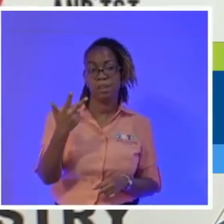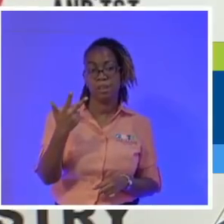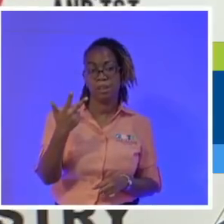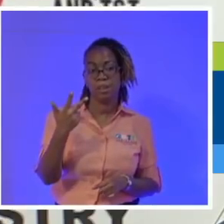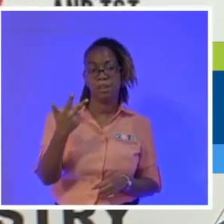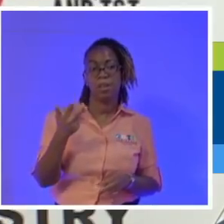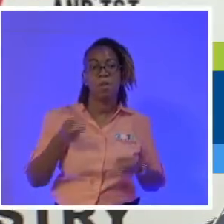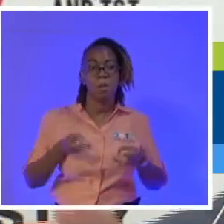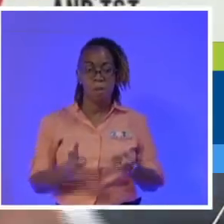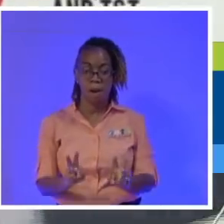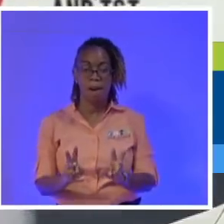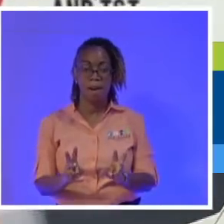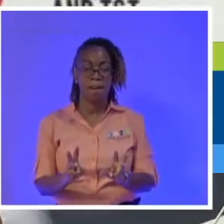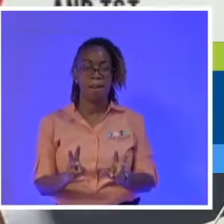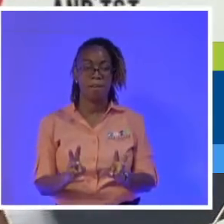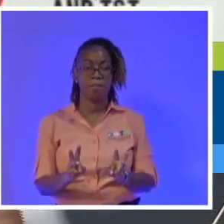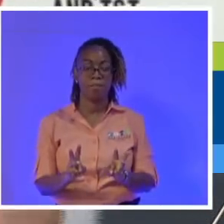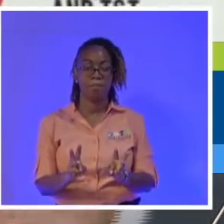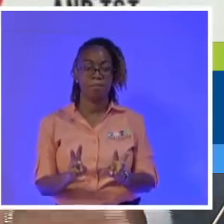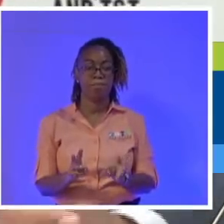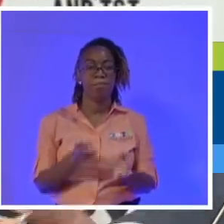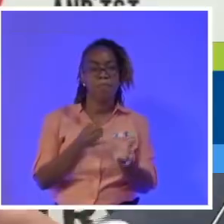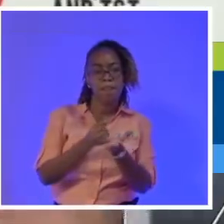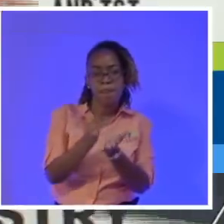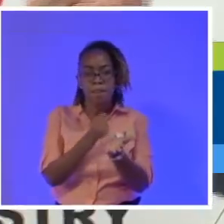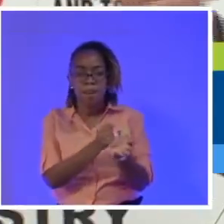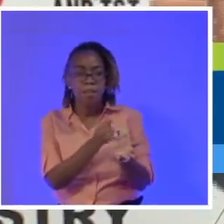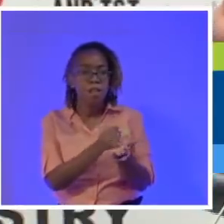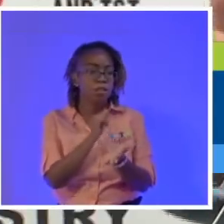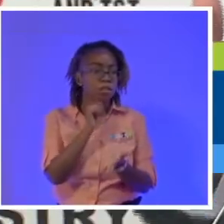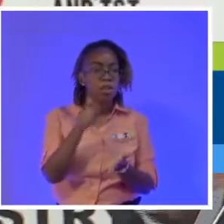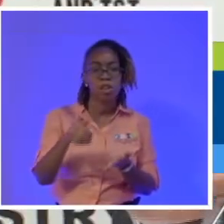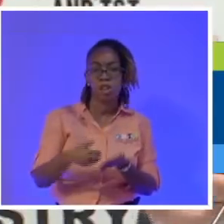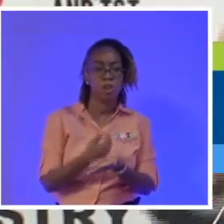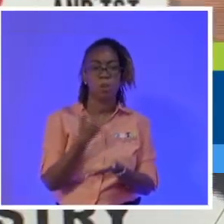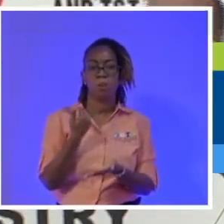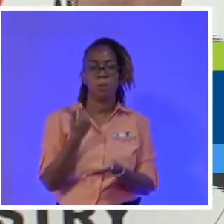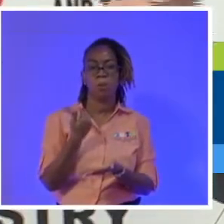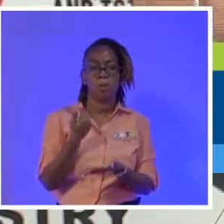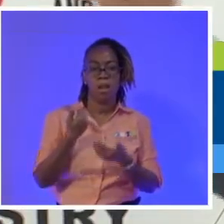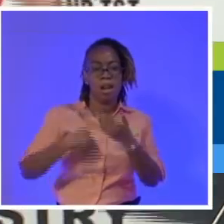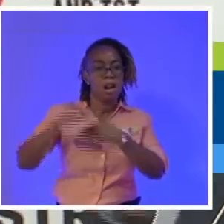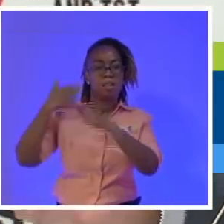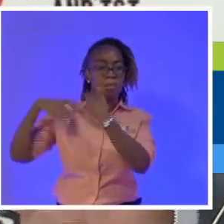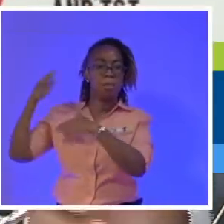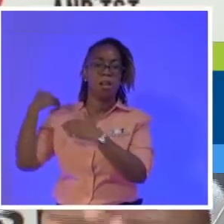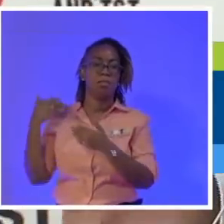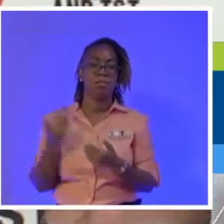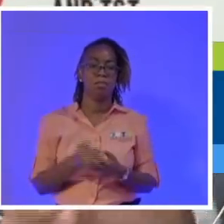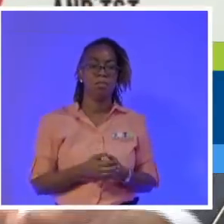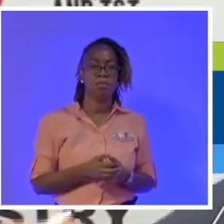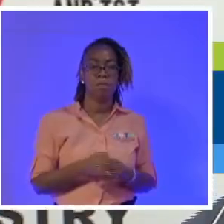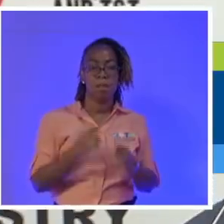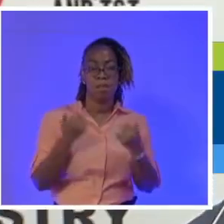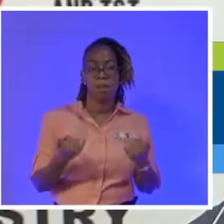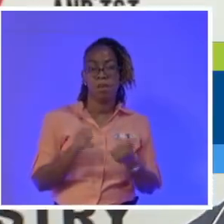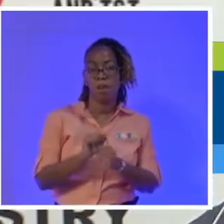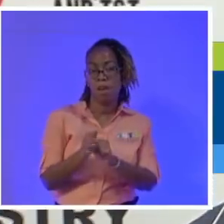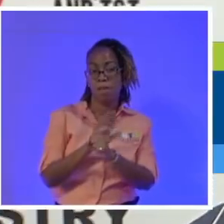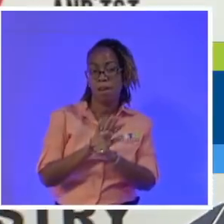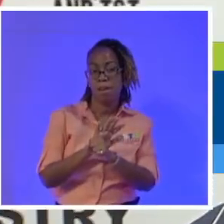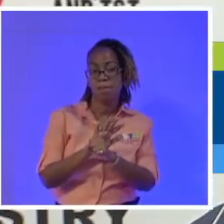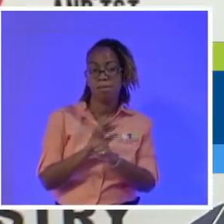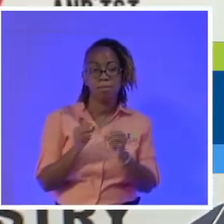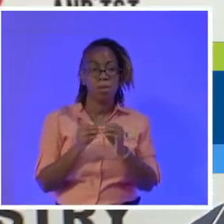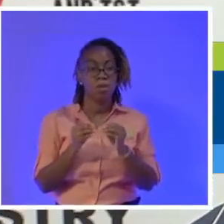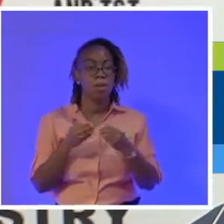this over the decades, but as I said, because of COVID vaccines and the renewed interest. So